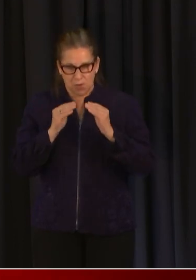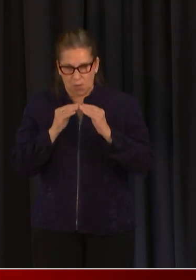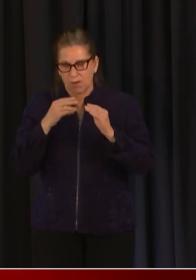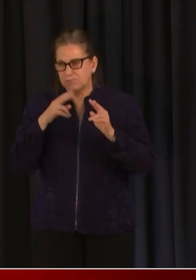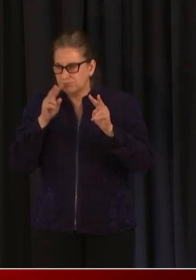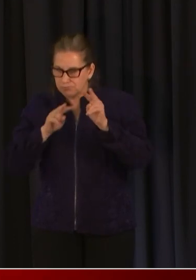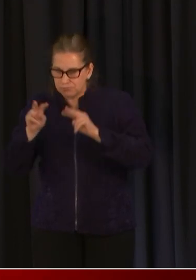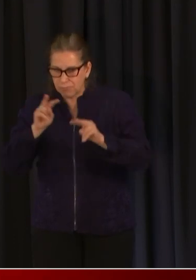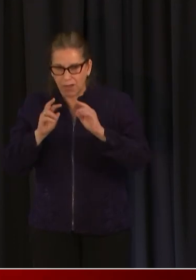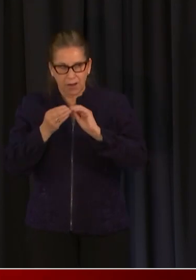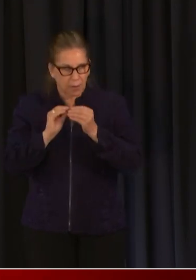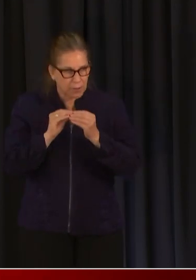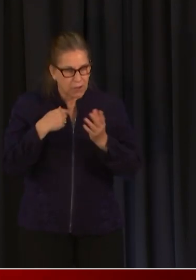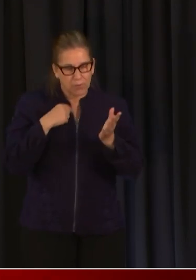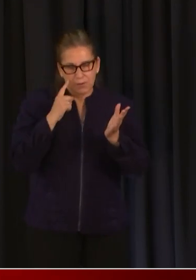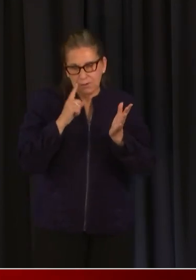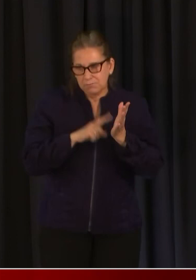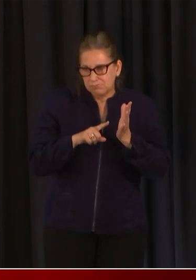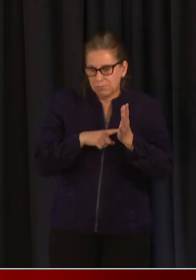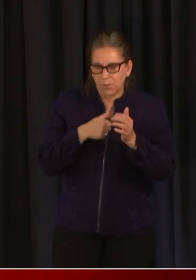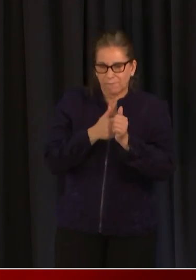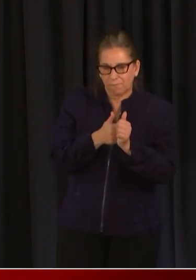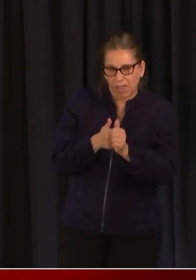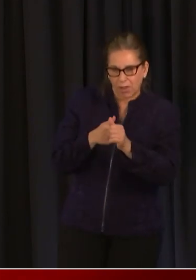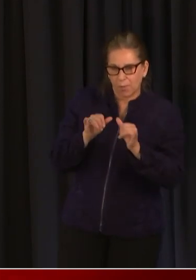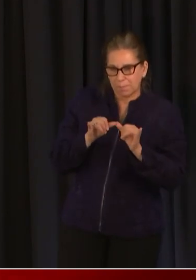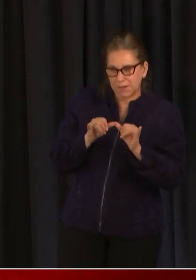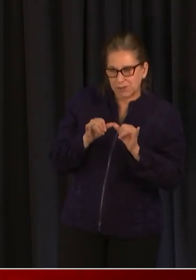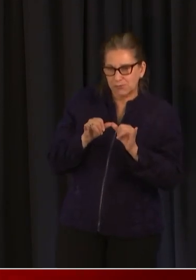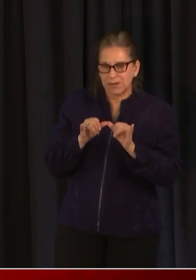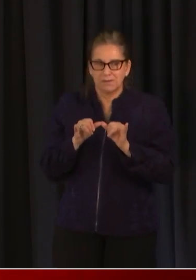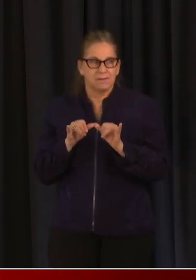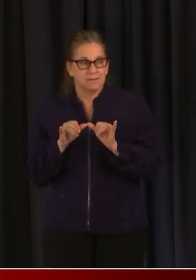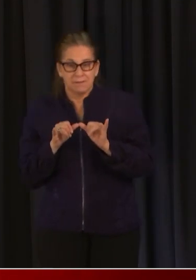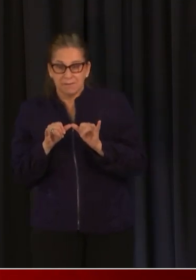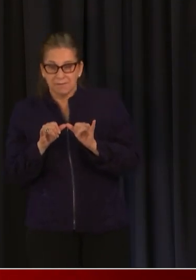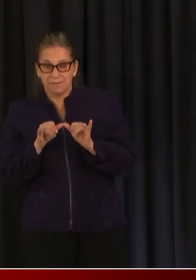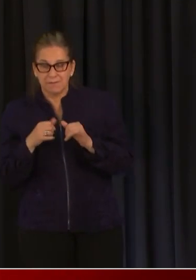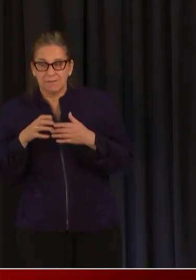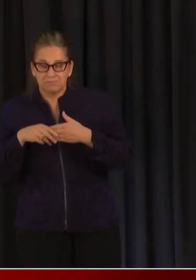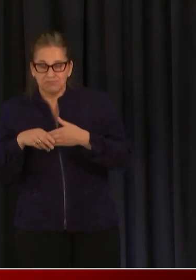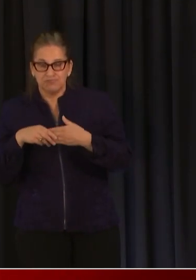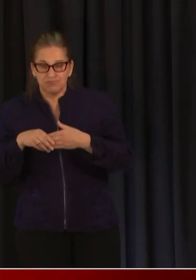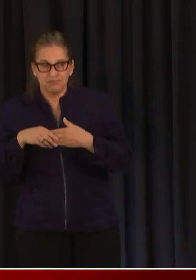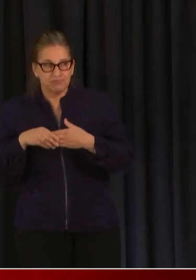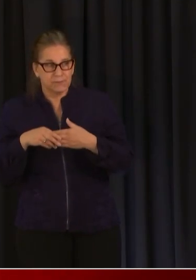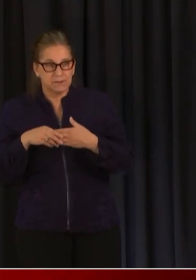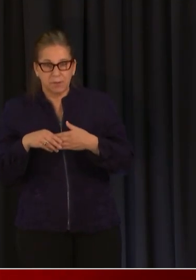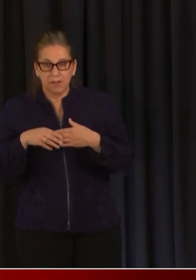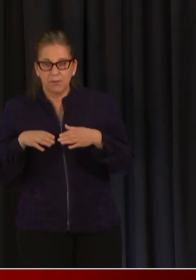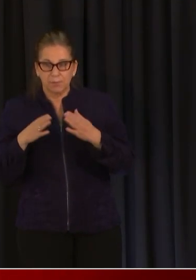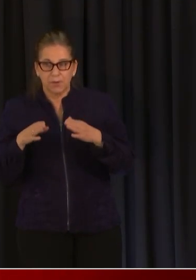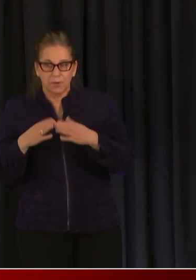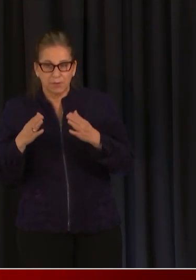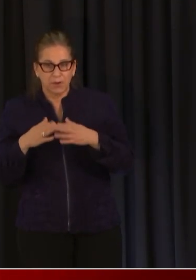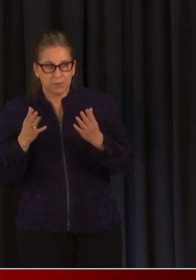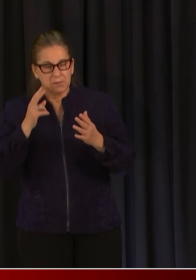what vaccinations and infections are doing to see if we're able to forecast sometime in